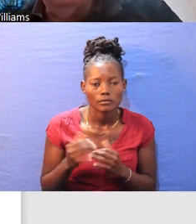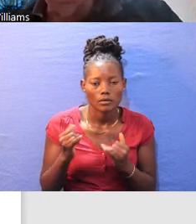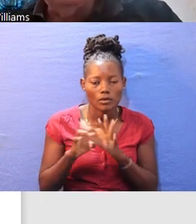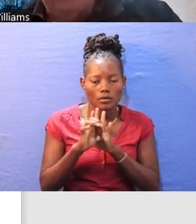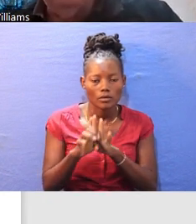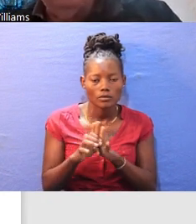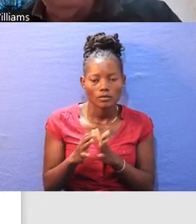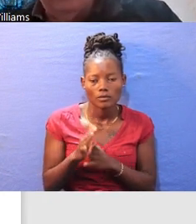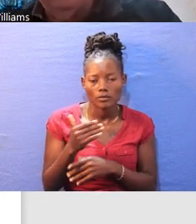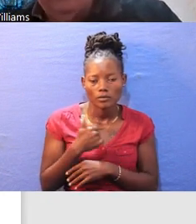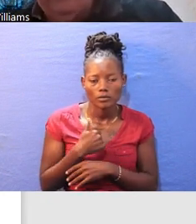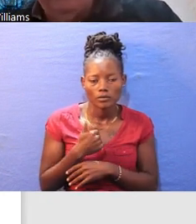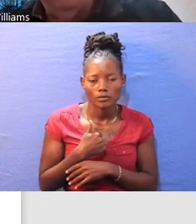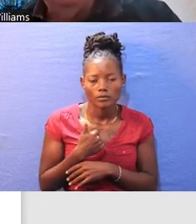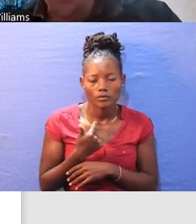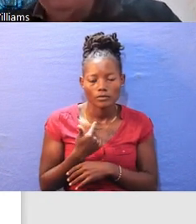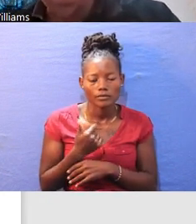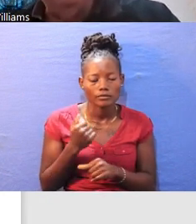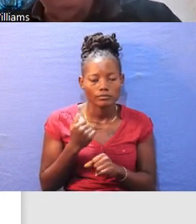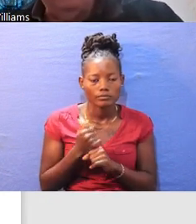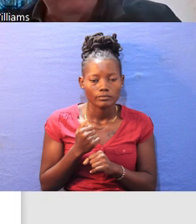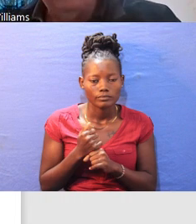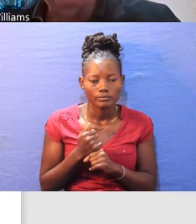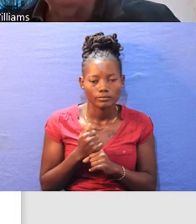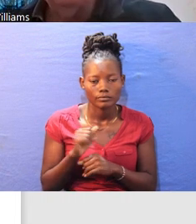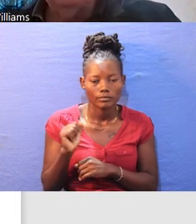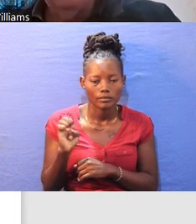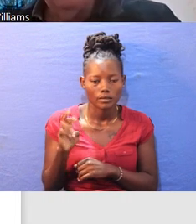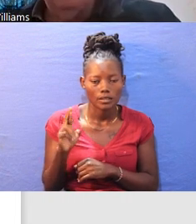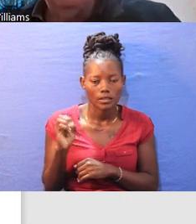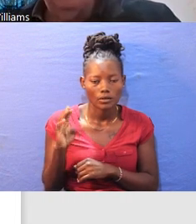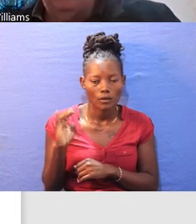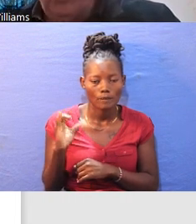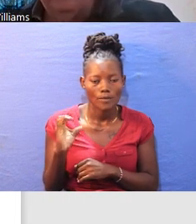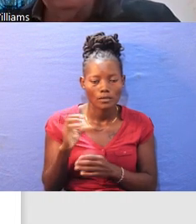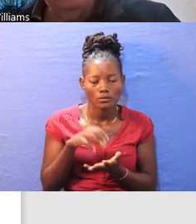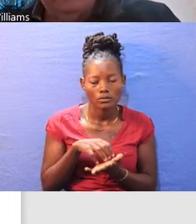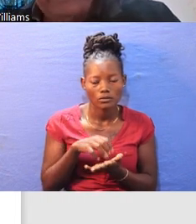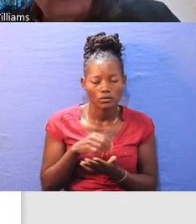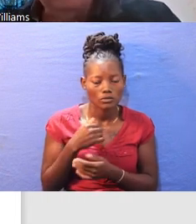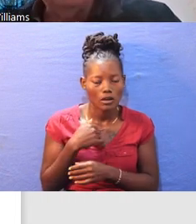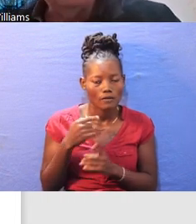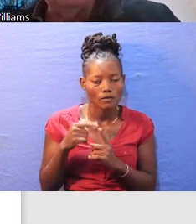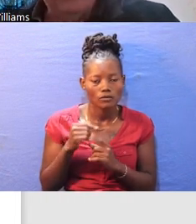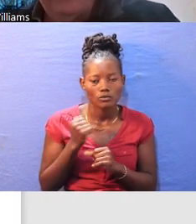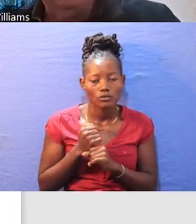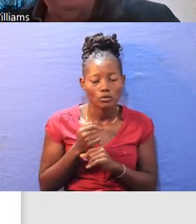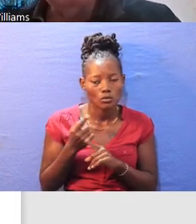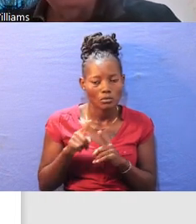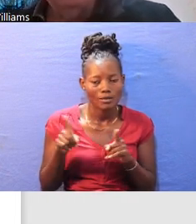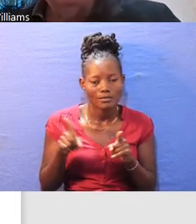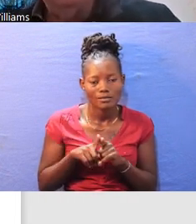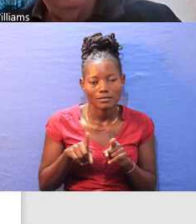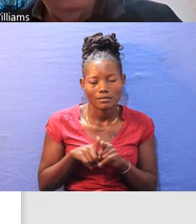Now, certainly in soccer, for example, you've got to be in tremendous aerobic and anaerobic condition. You have to